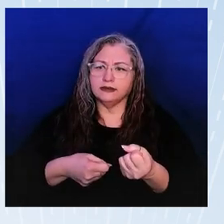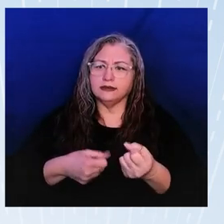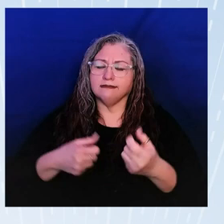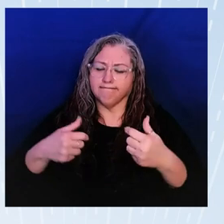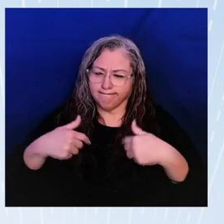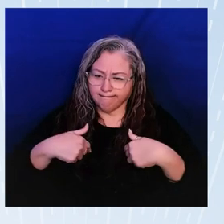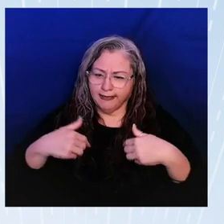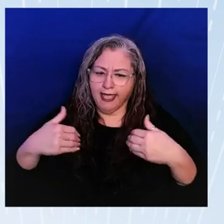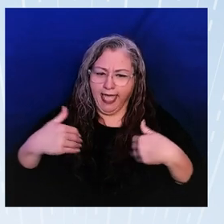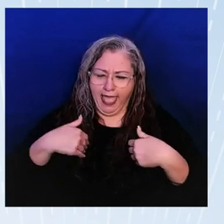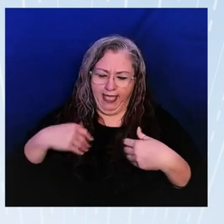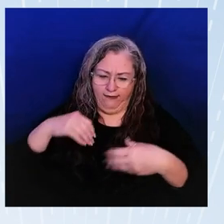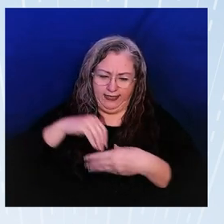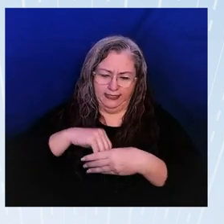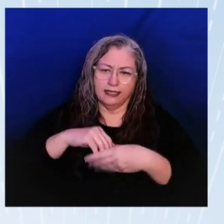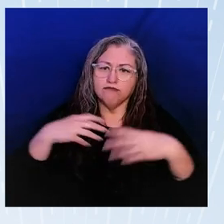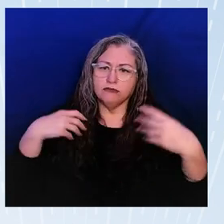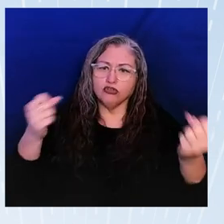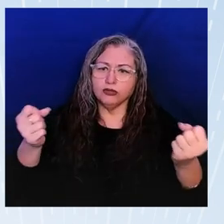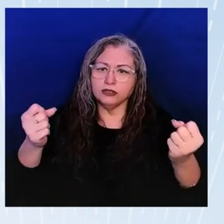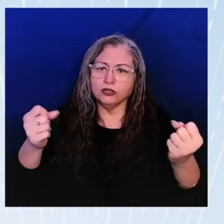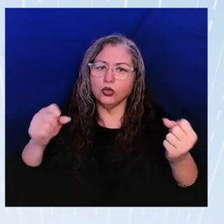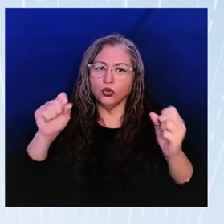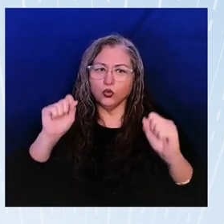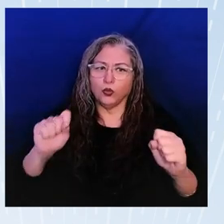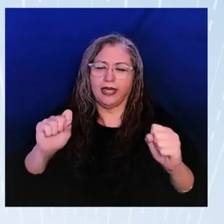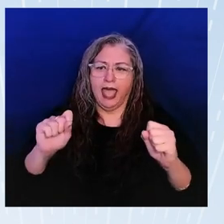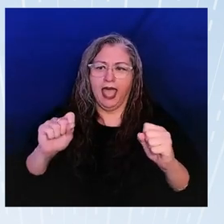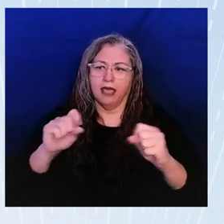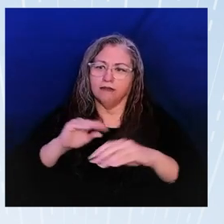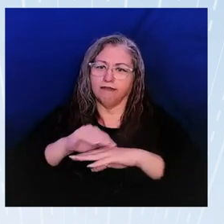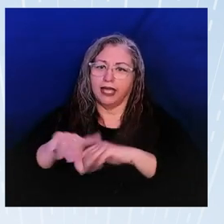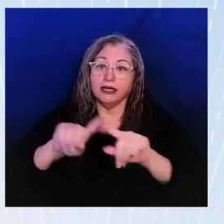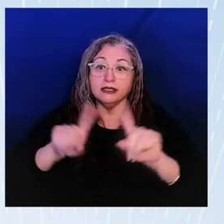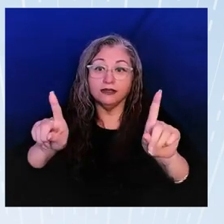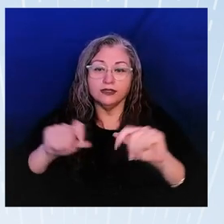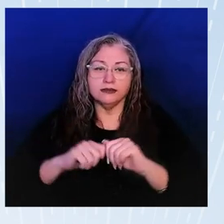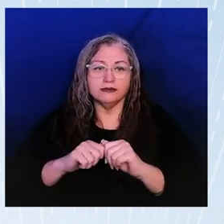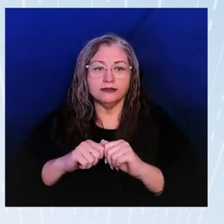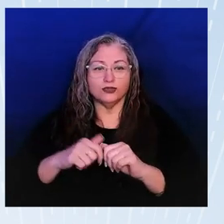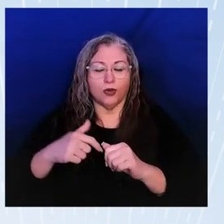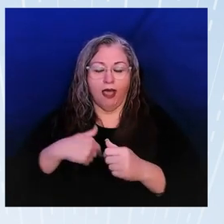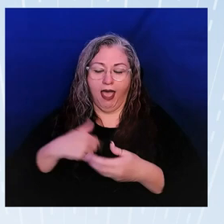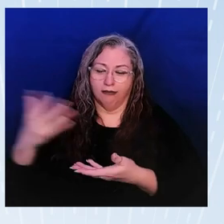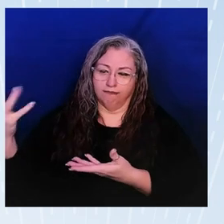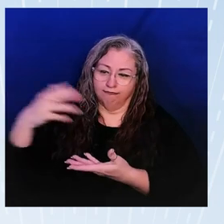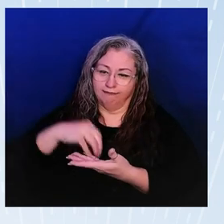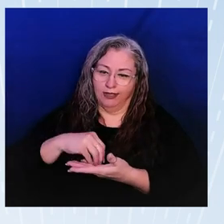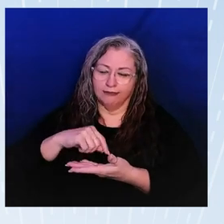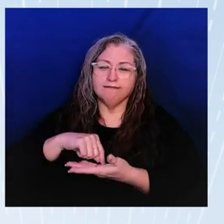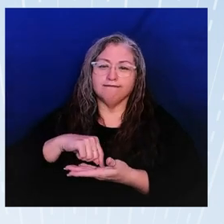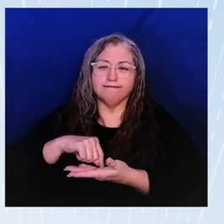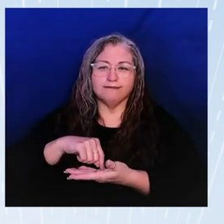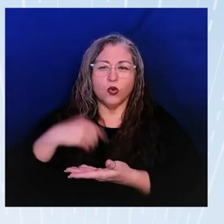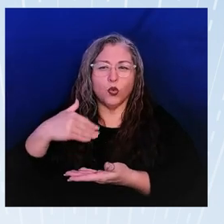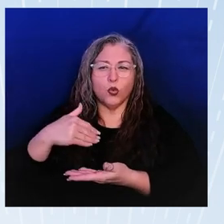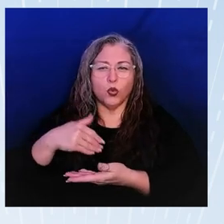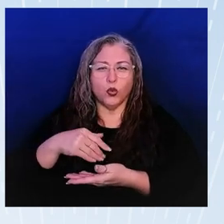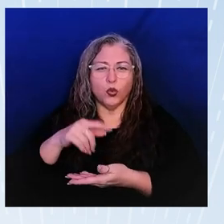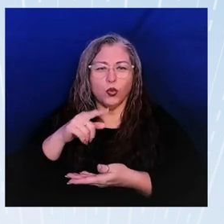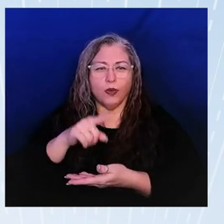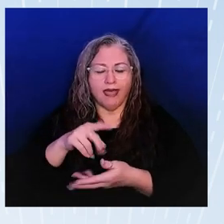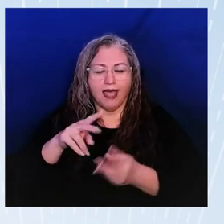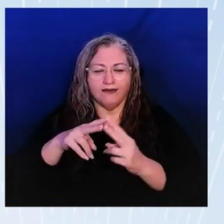courage inside of you to make that difference." And I carry with me that incredibly